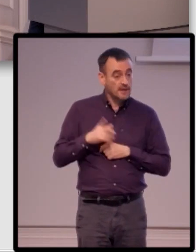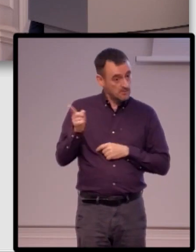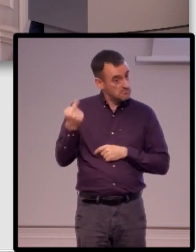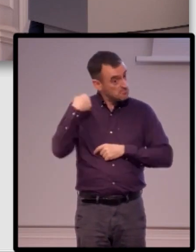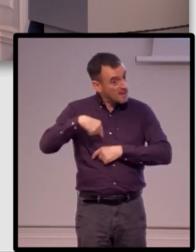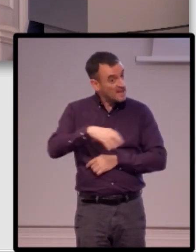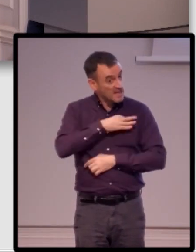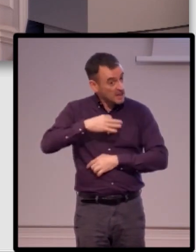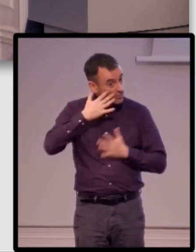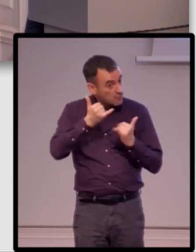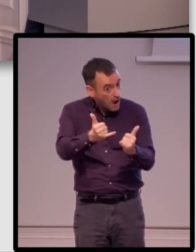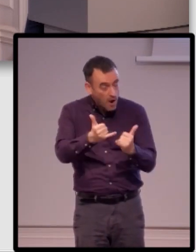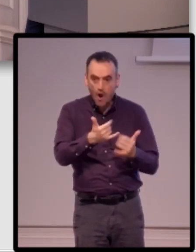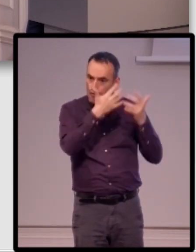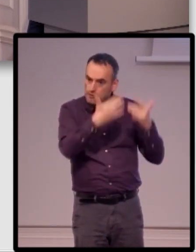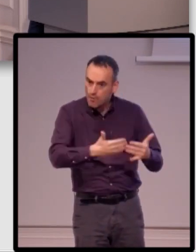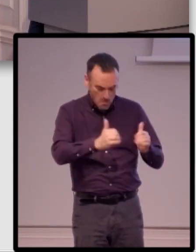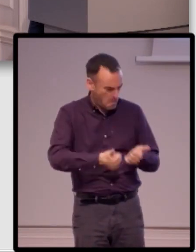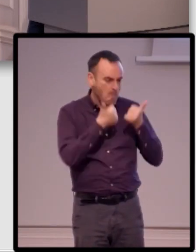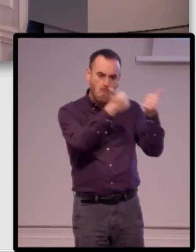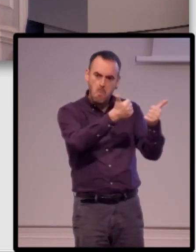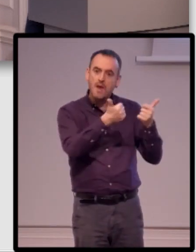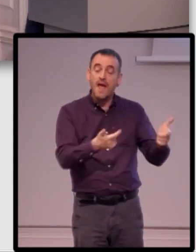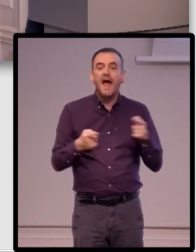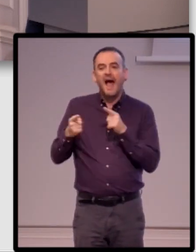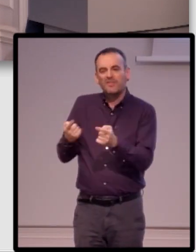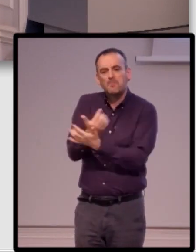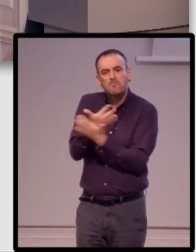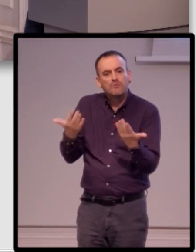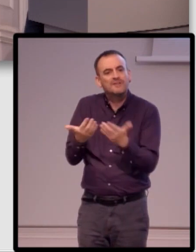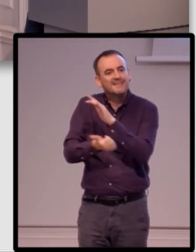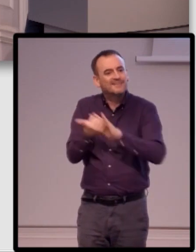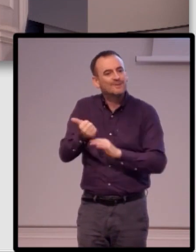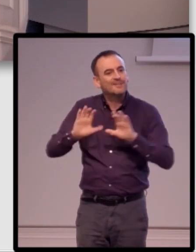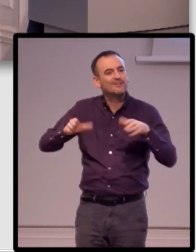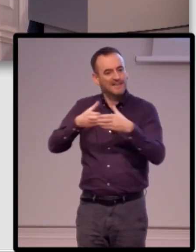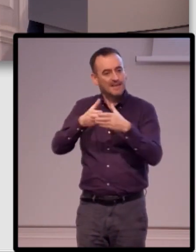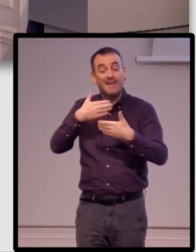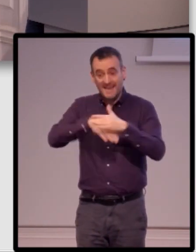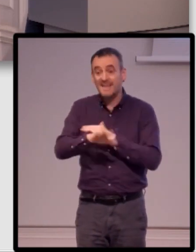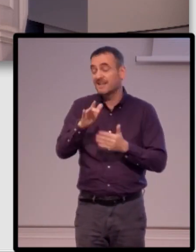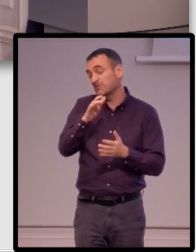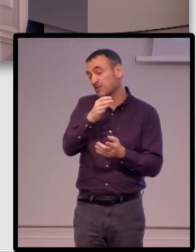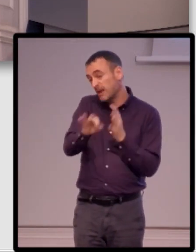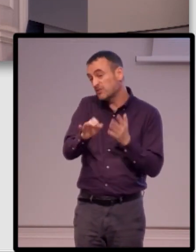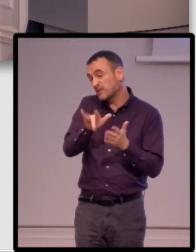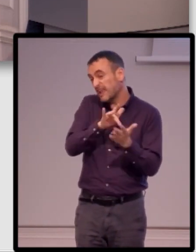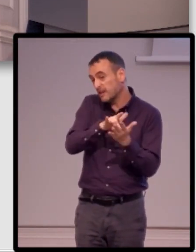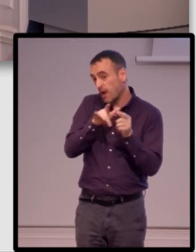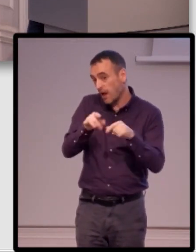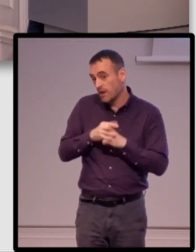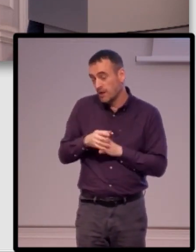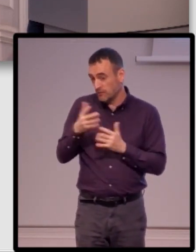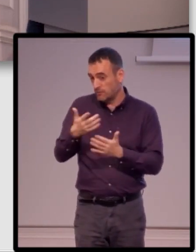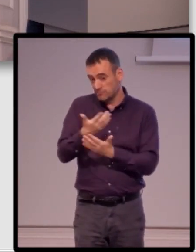great results, and the efforts of the multidisciplinary team in the specialist centres provided